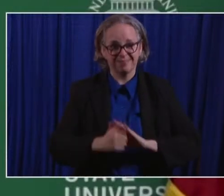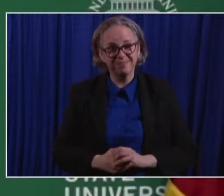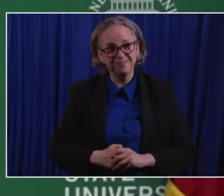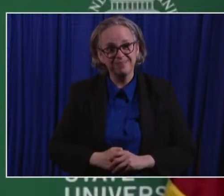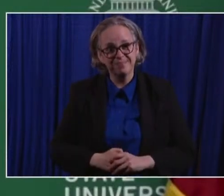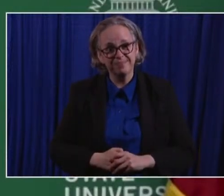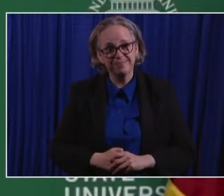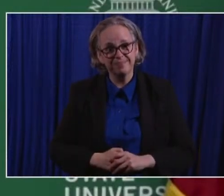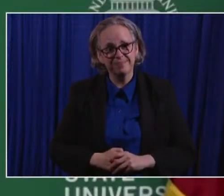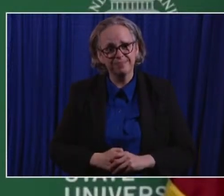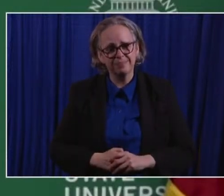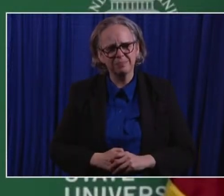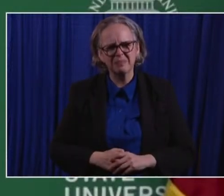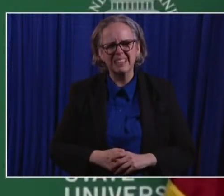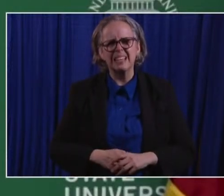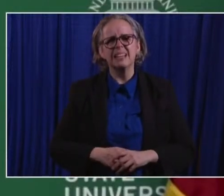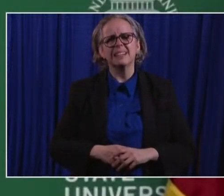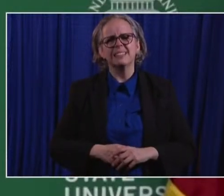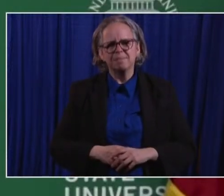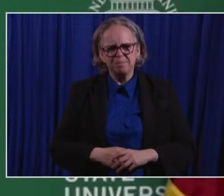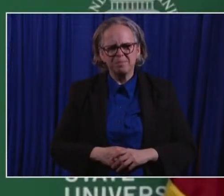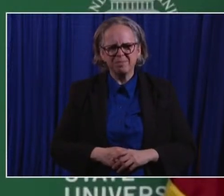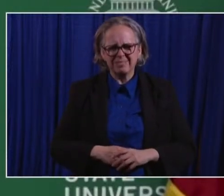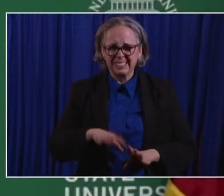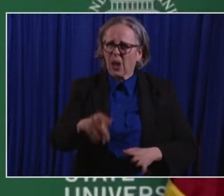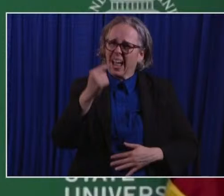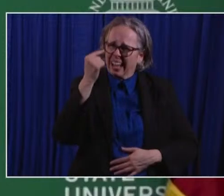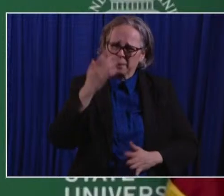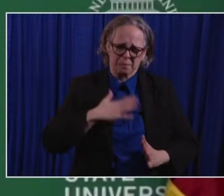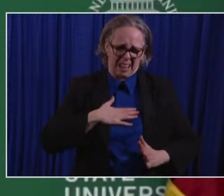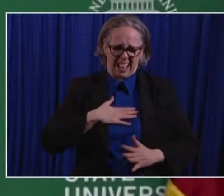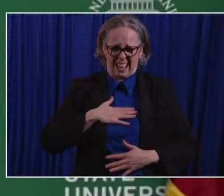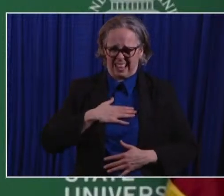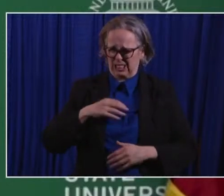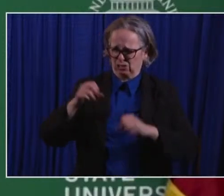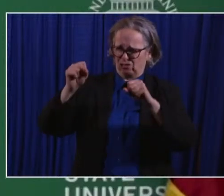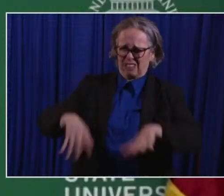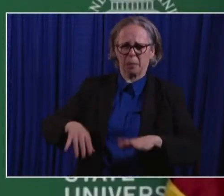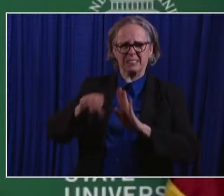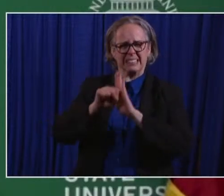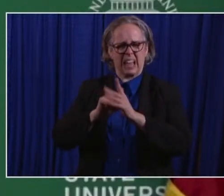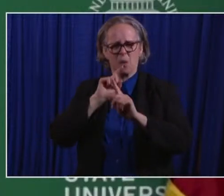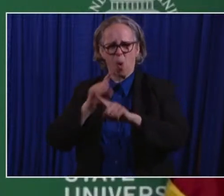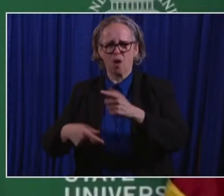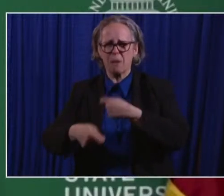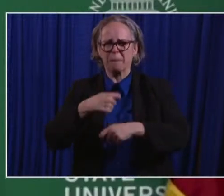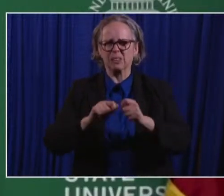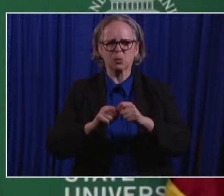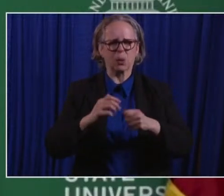I think we stay the course here. We keep moving. I'm optimistic. We're making progress.